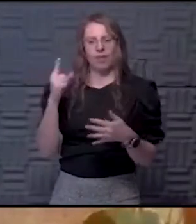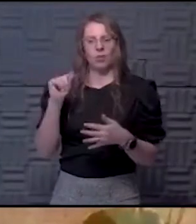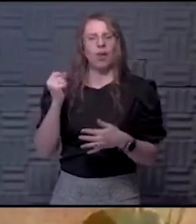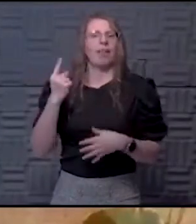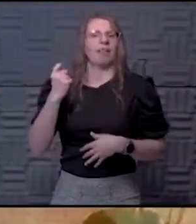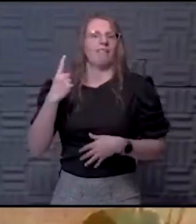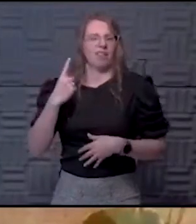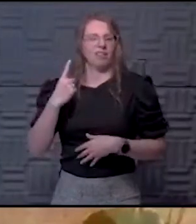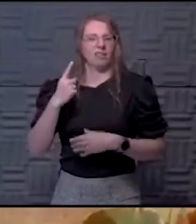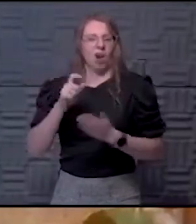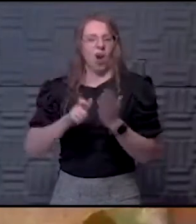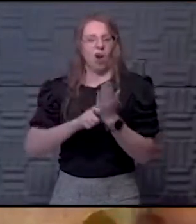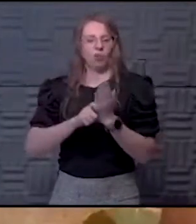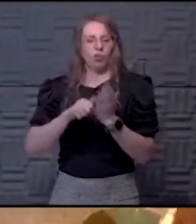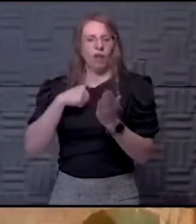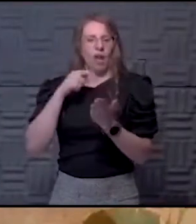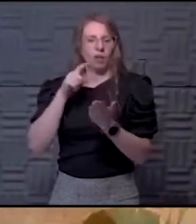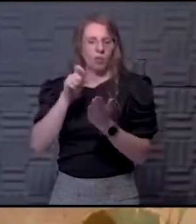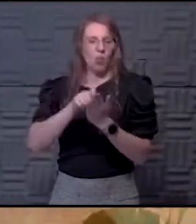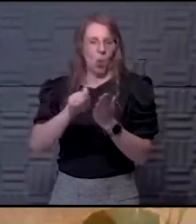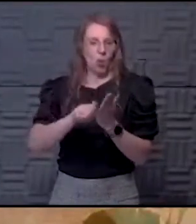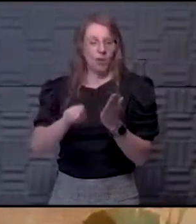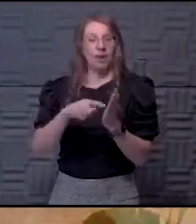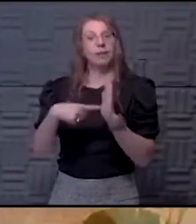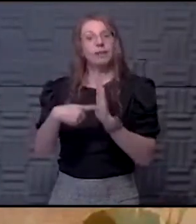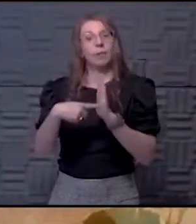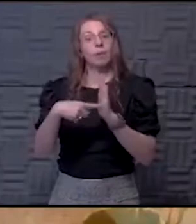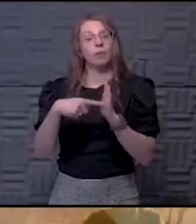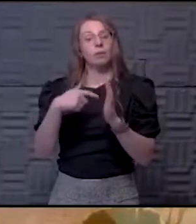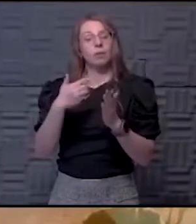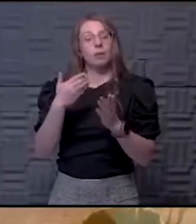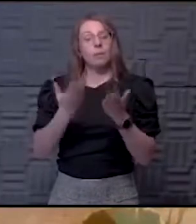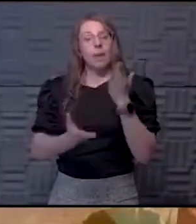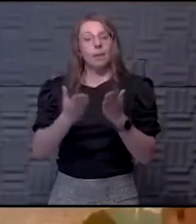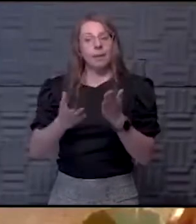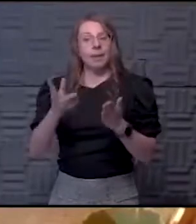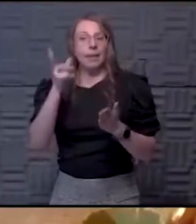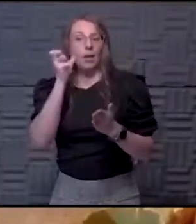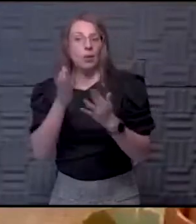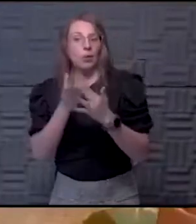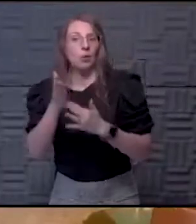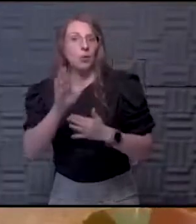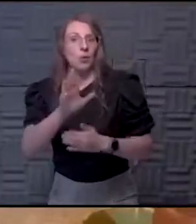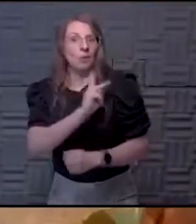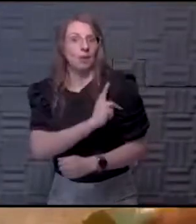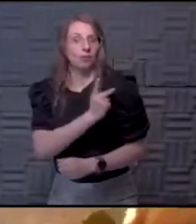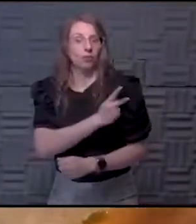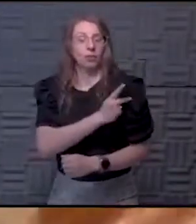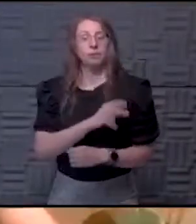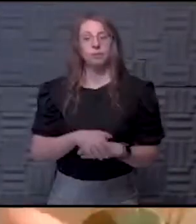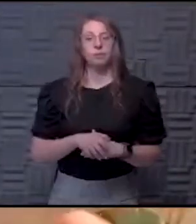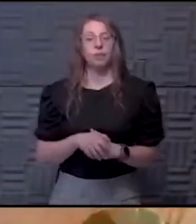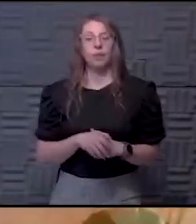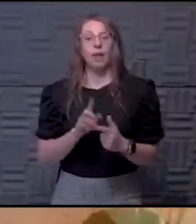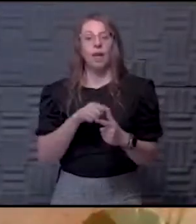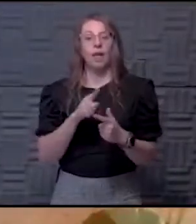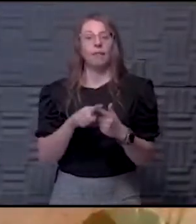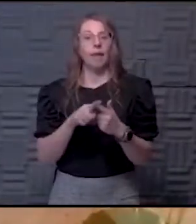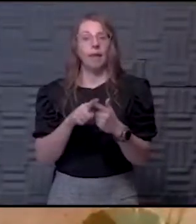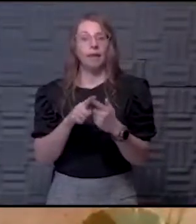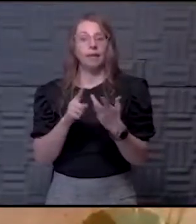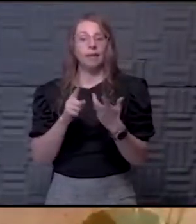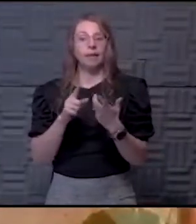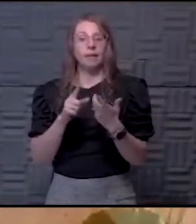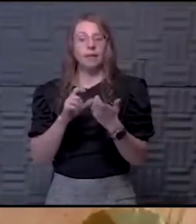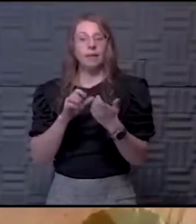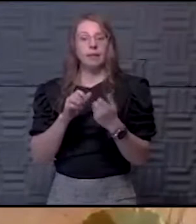I wrote. We have examples of how you might hear this in your patients, and then ways forward in